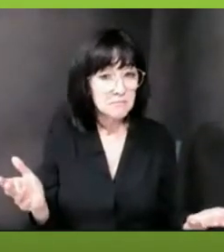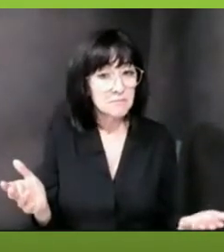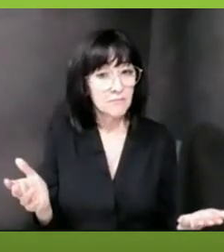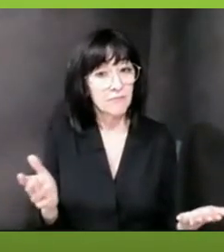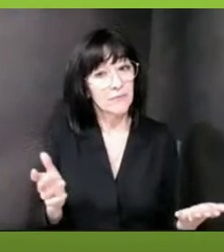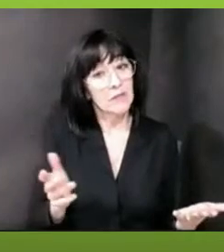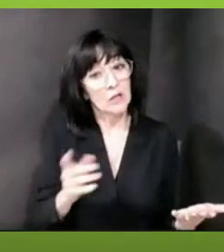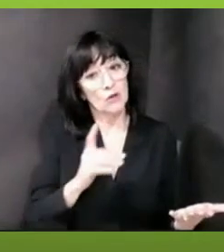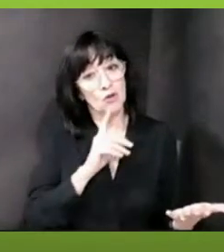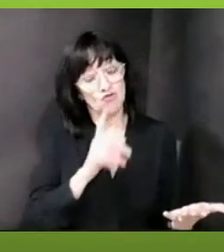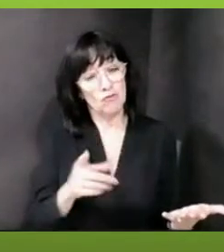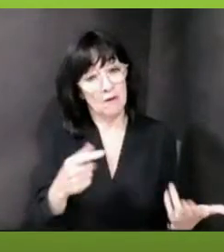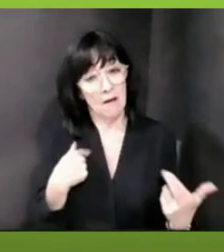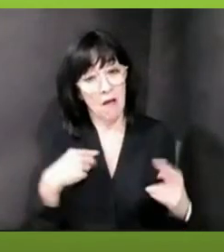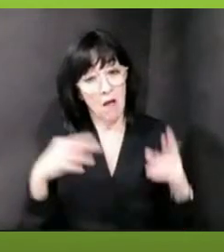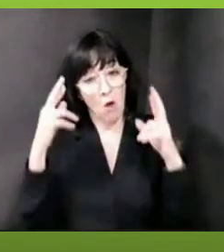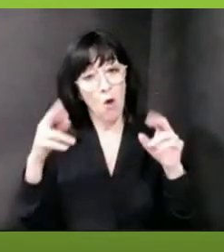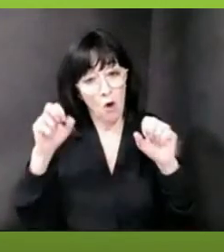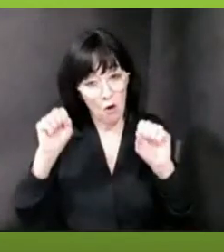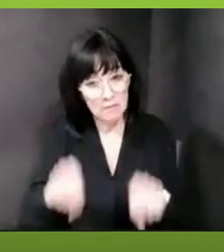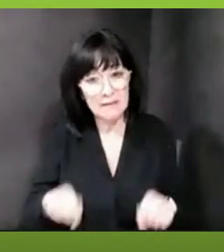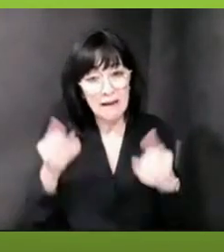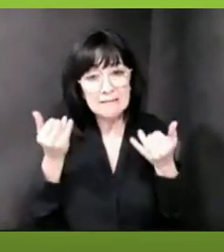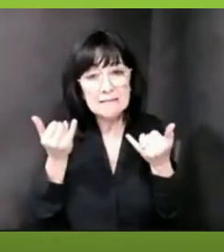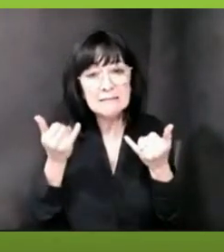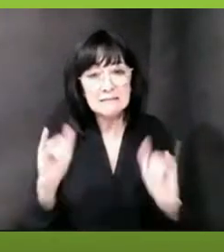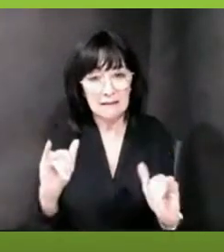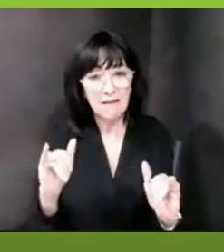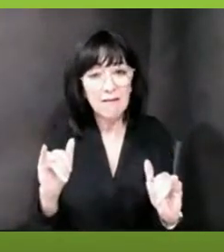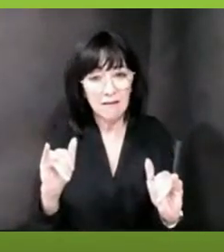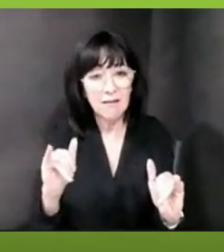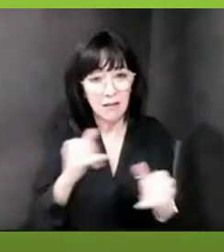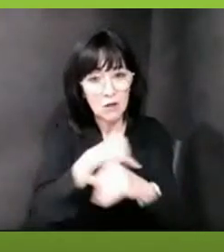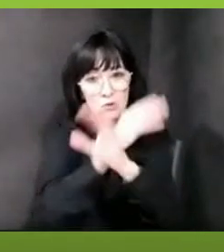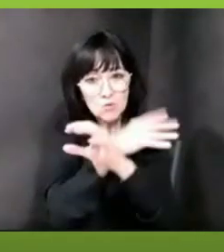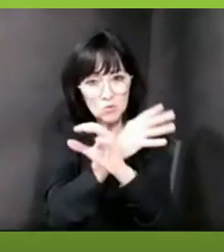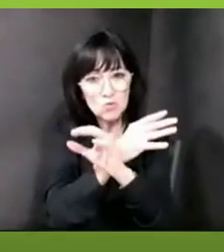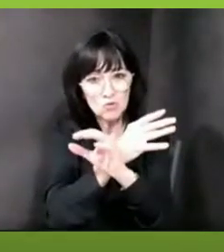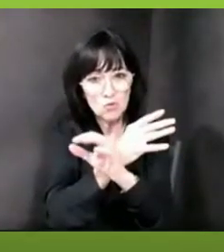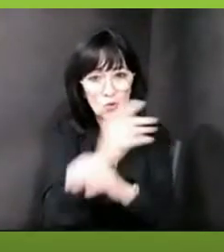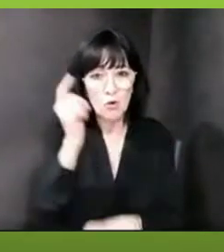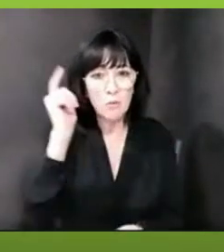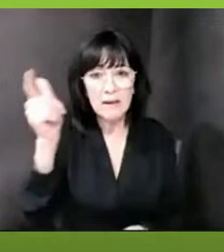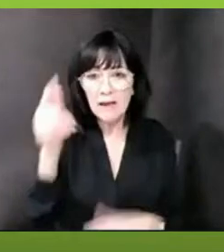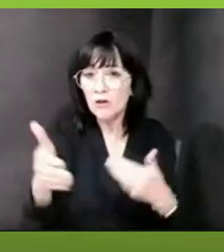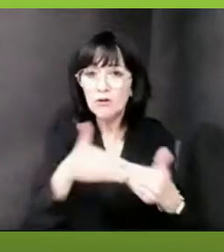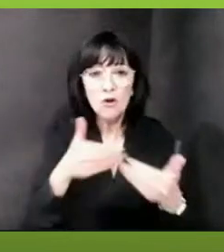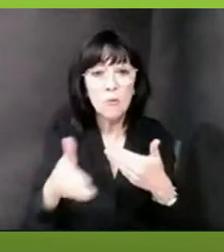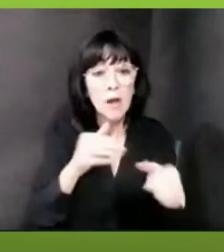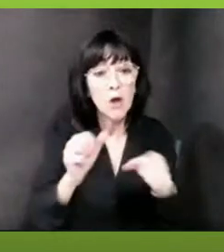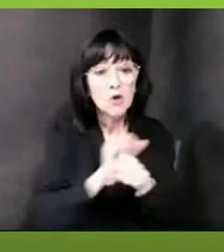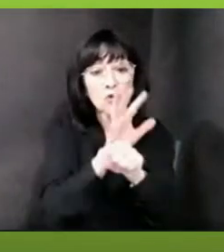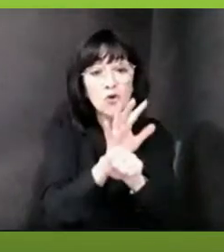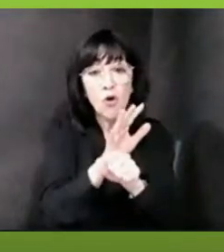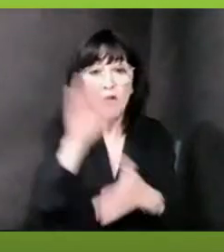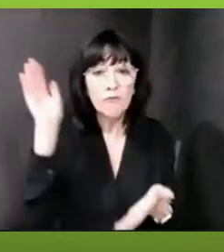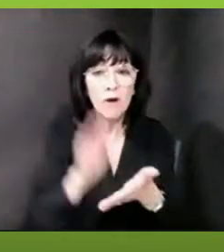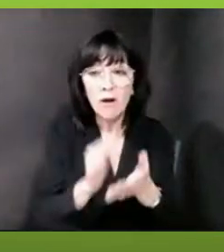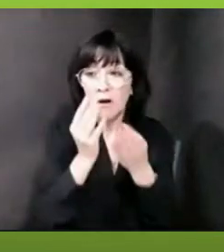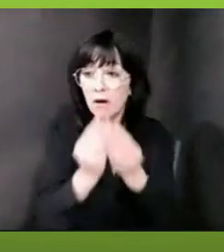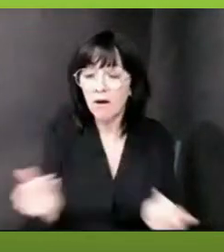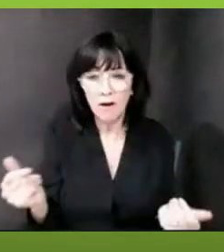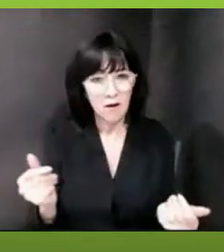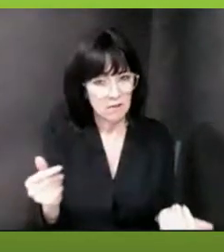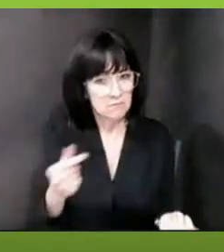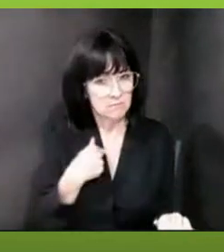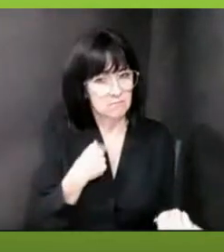does. I hope that we can still have those moments to do those Zoom counseling sessions and home visits, because what I have